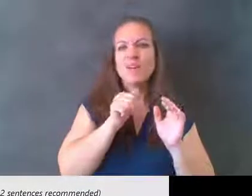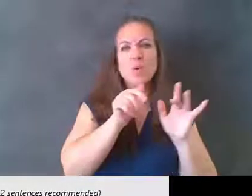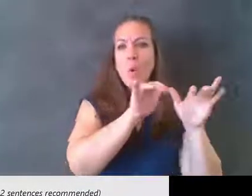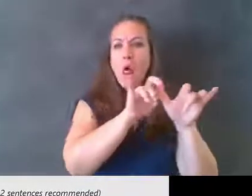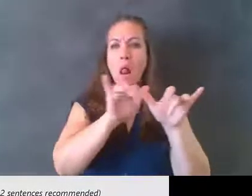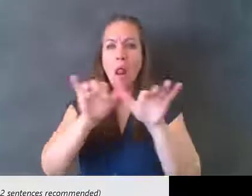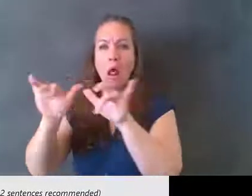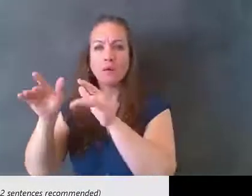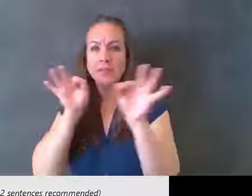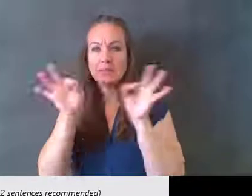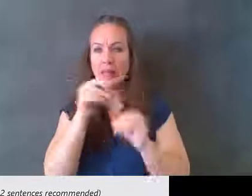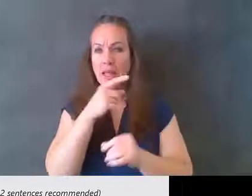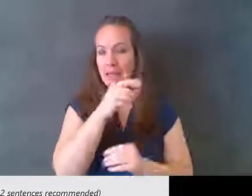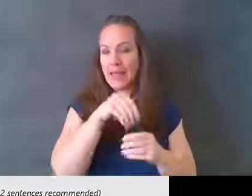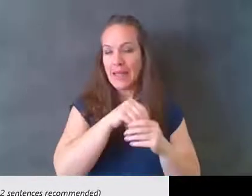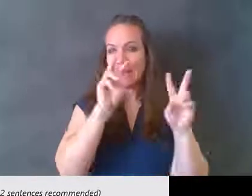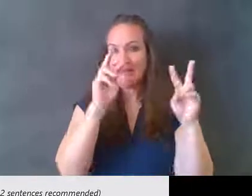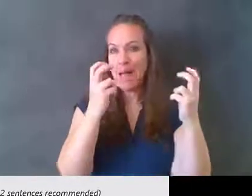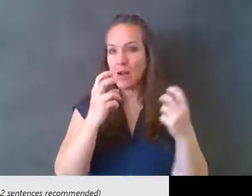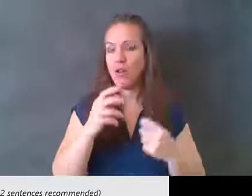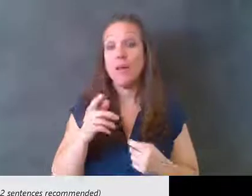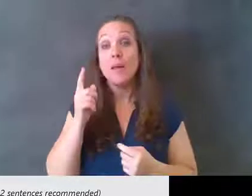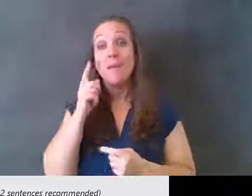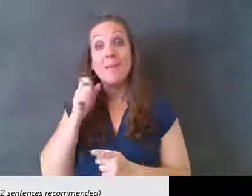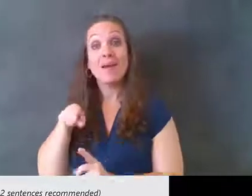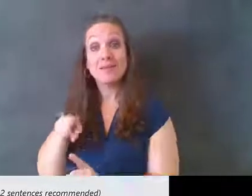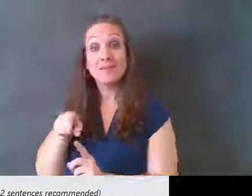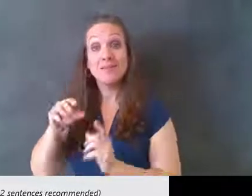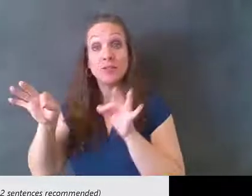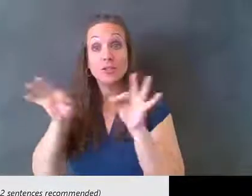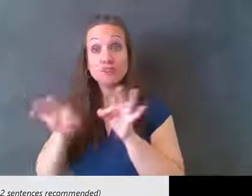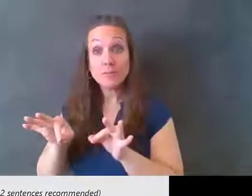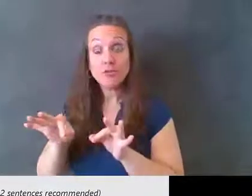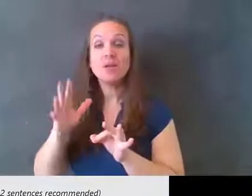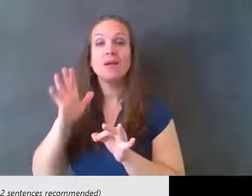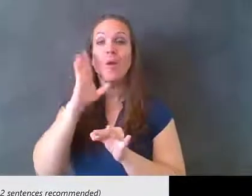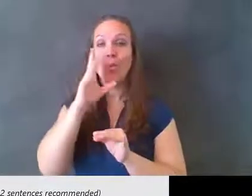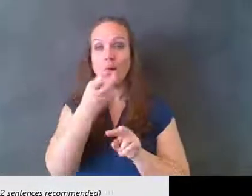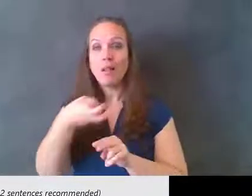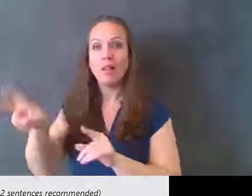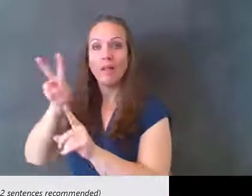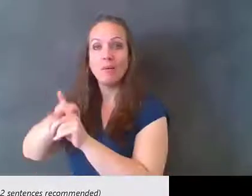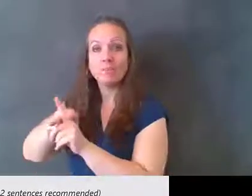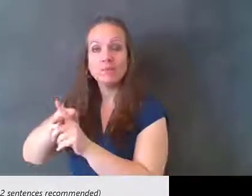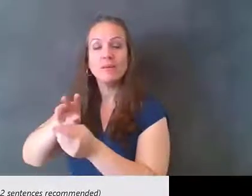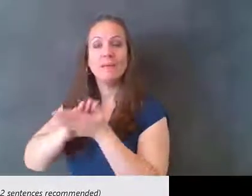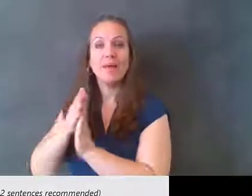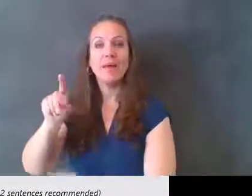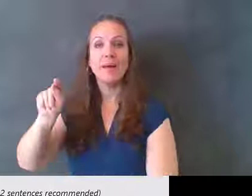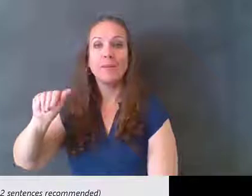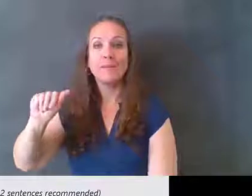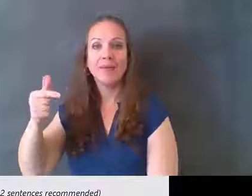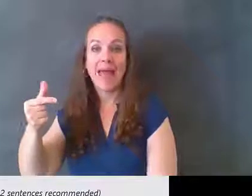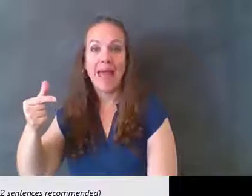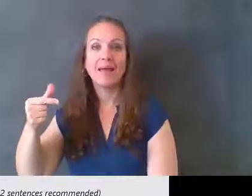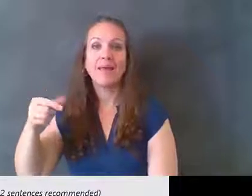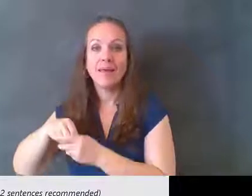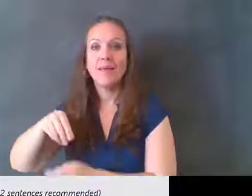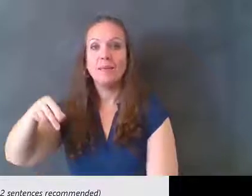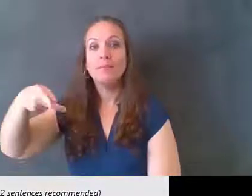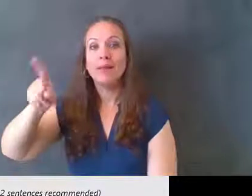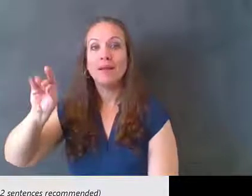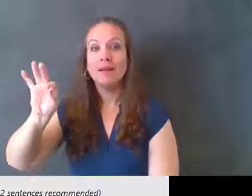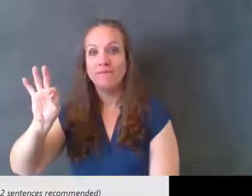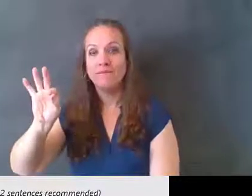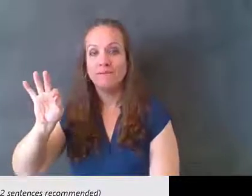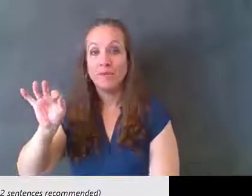more likely to carry over as a tag to your PDF. So that is it. Do we have any last minute